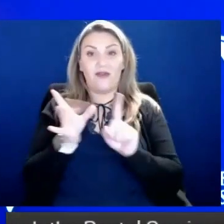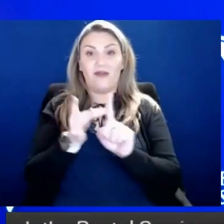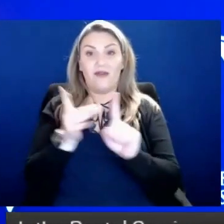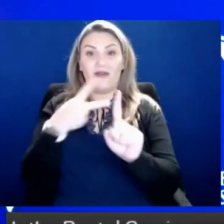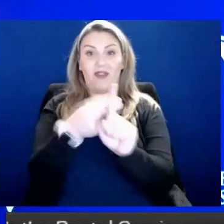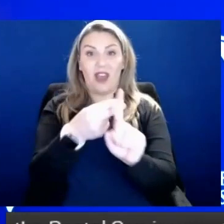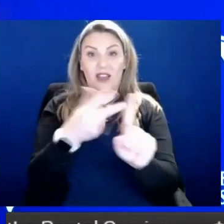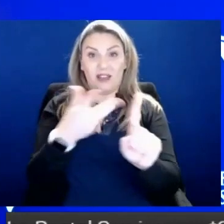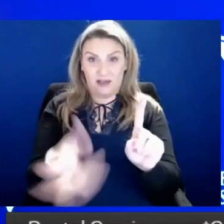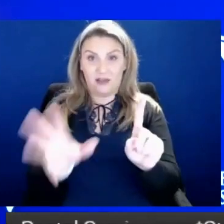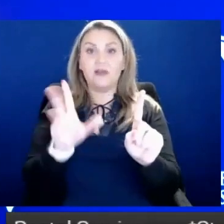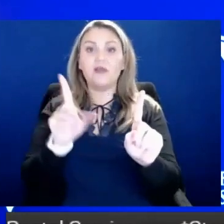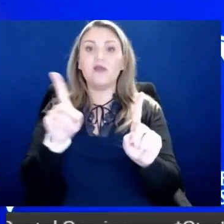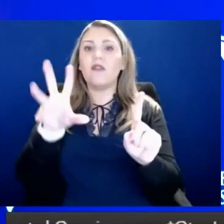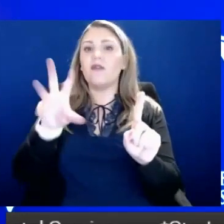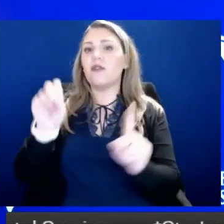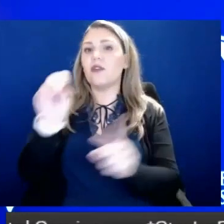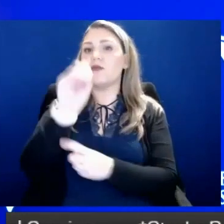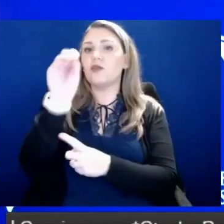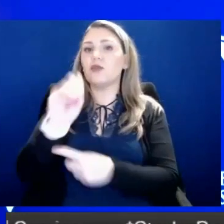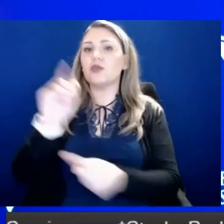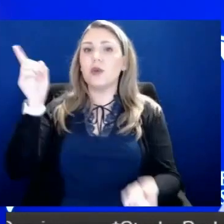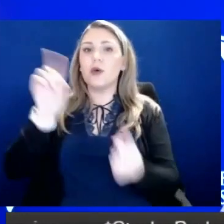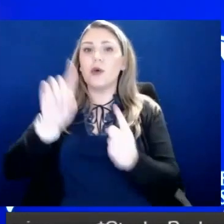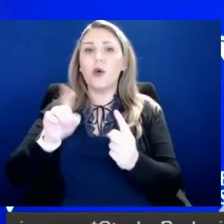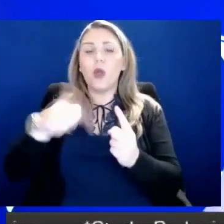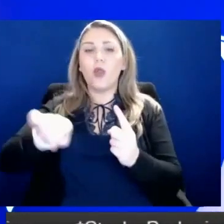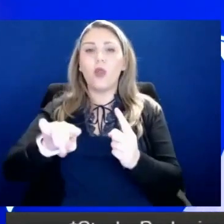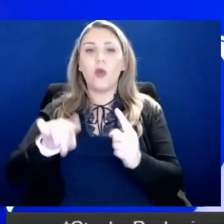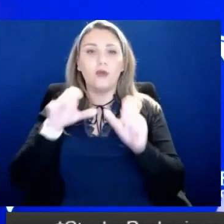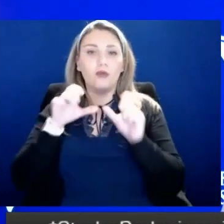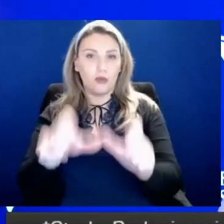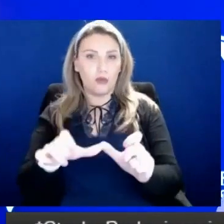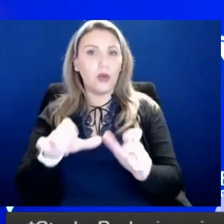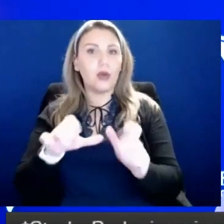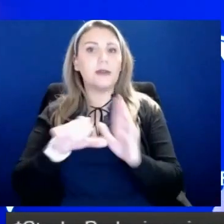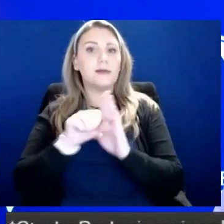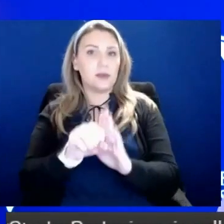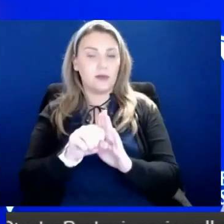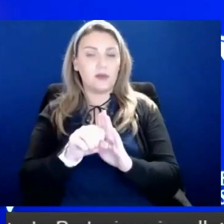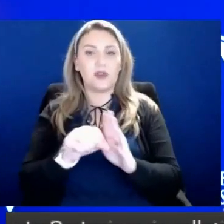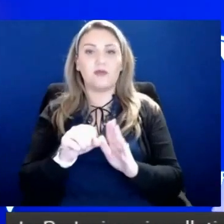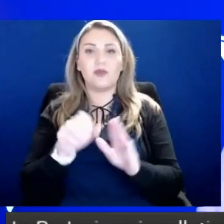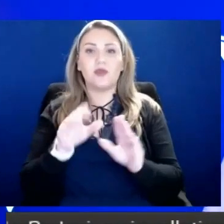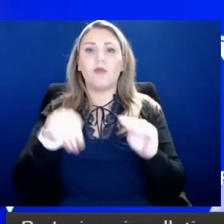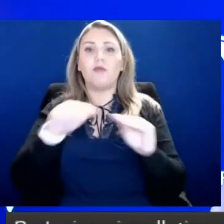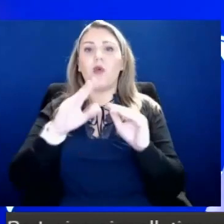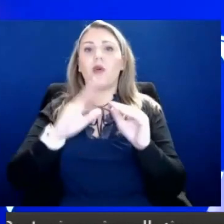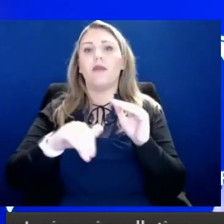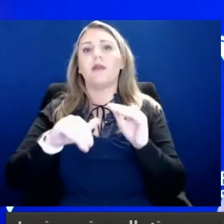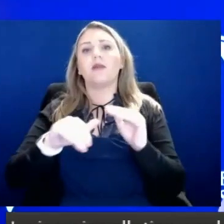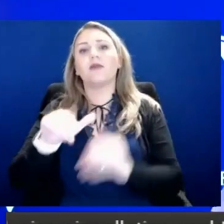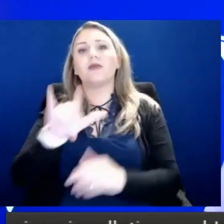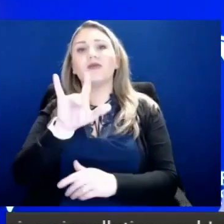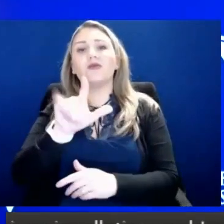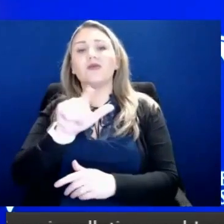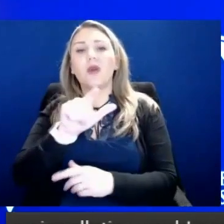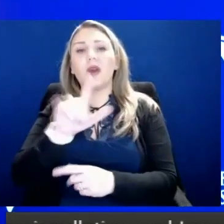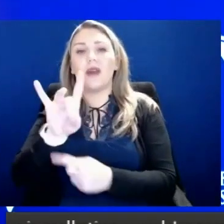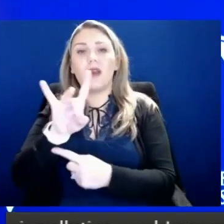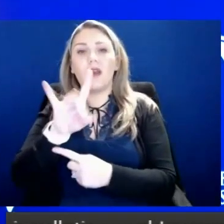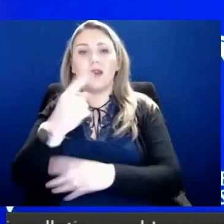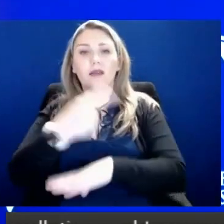about a 50% reduction in having those long COVID symptoms, especially further out than 28 days. So vaccine continues to